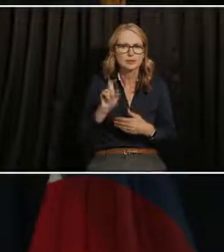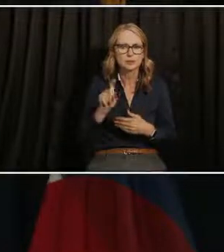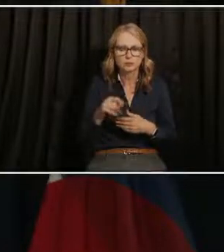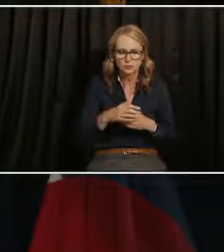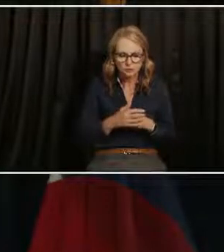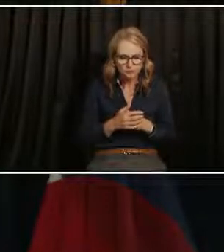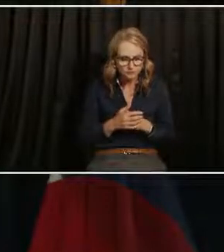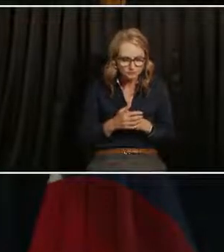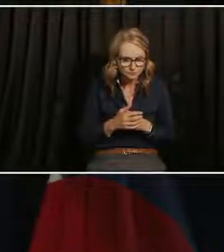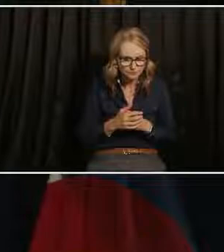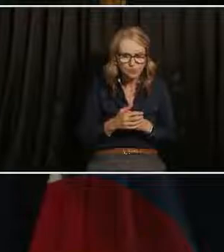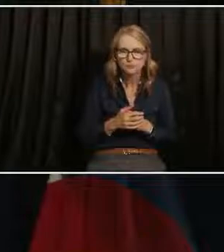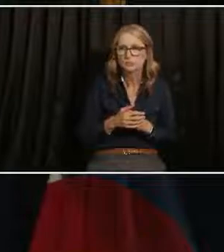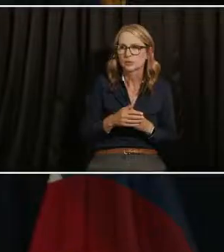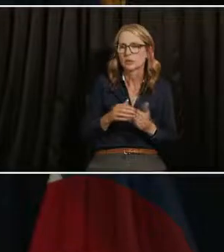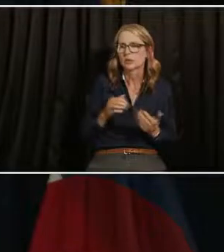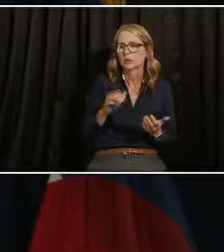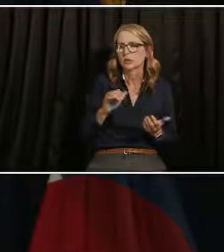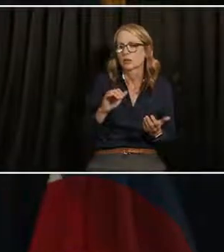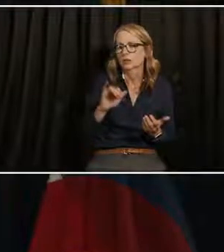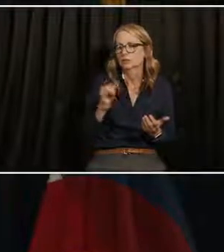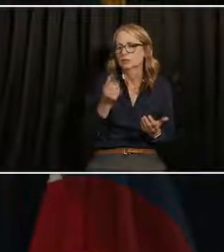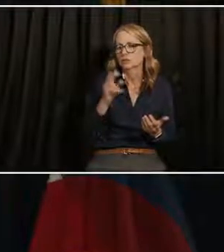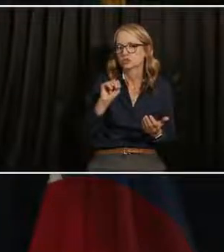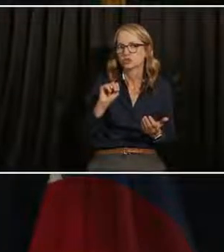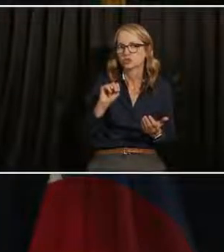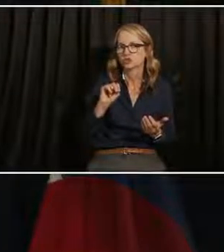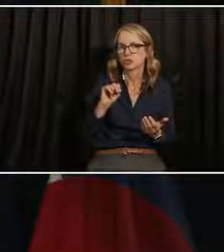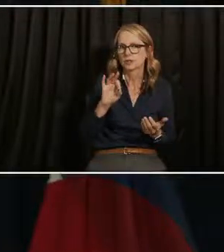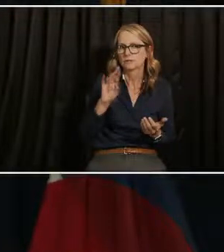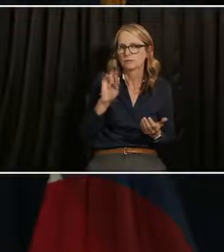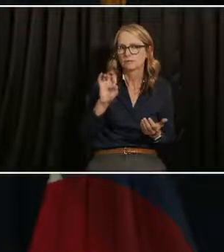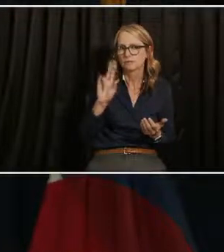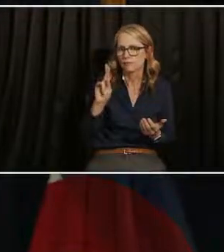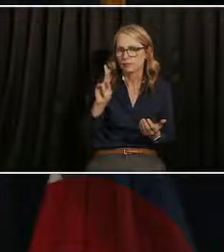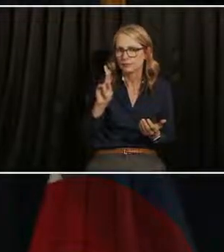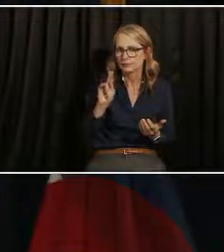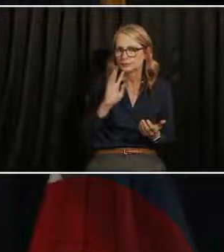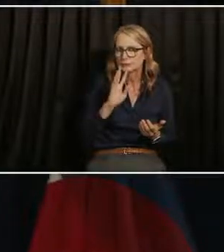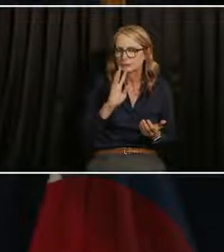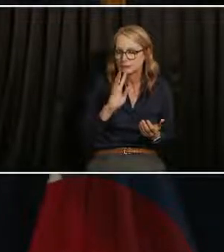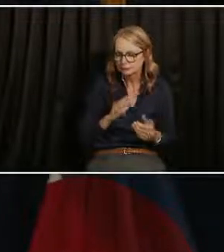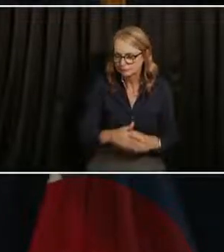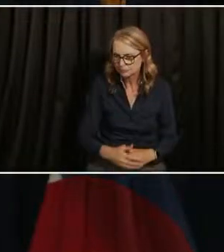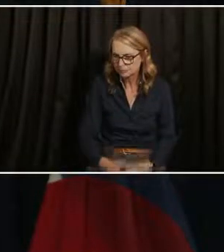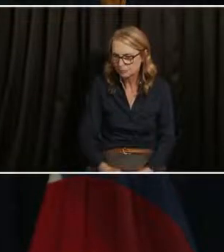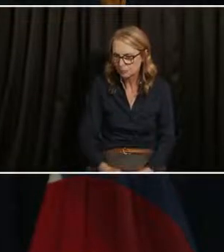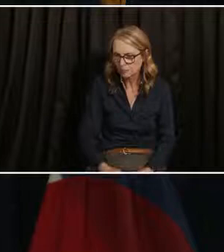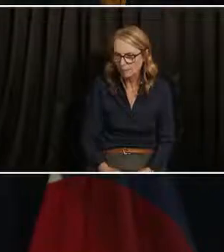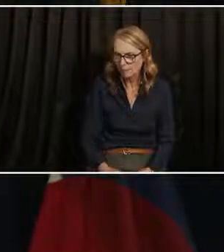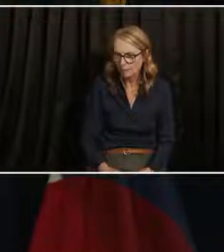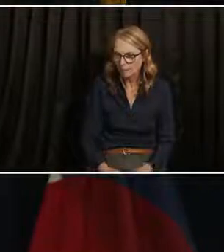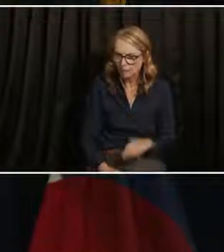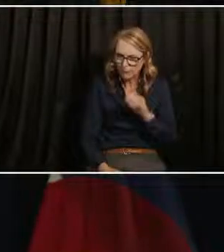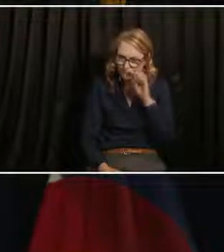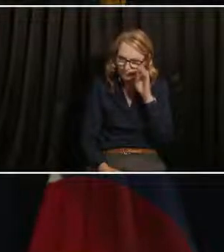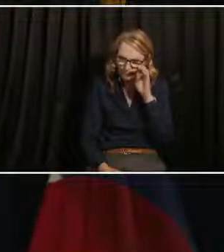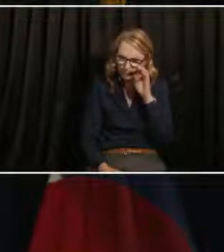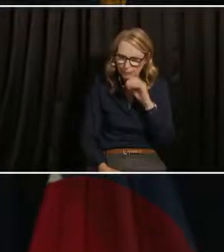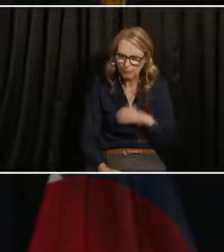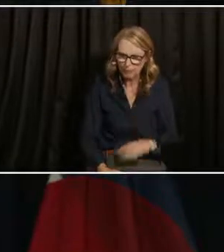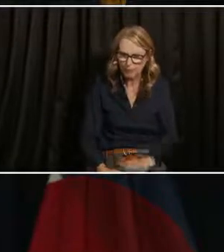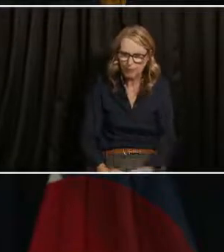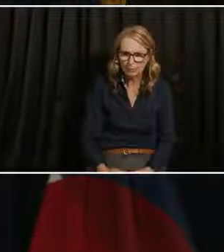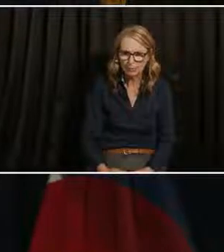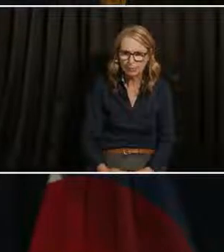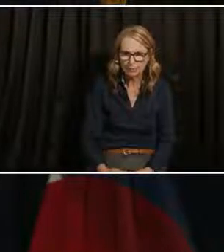Hi, John Frank here. Can you hear me? Yes, go ahead. Speak a little closer to the mic, but go ahead. Yes, thank you. I want to double